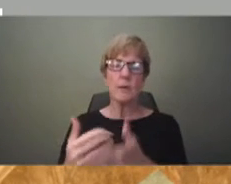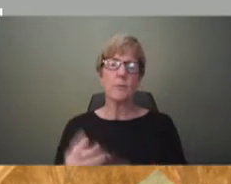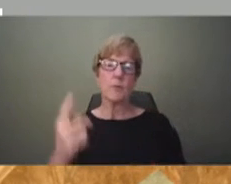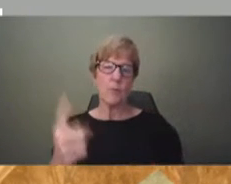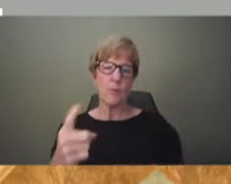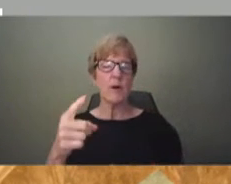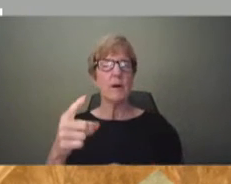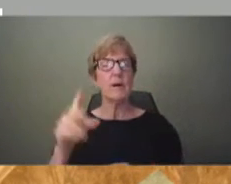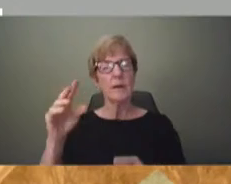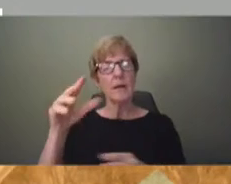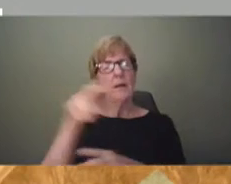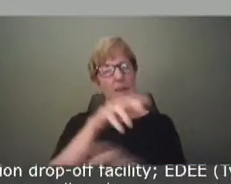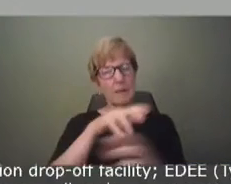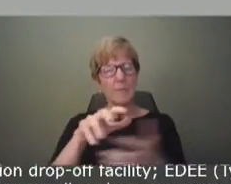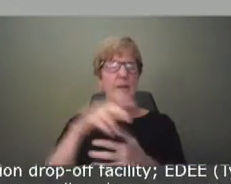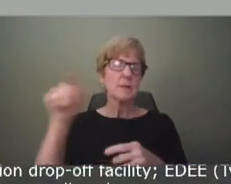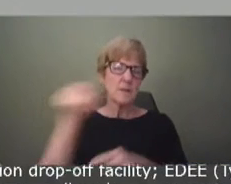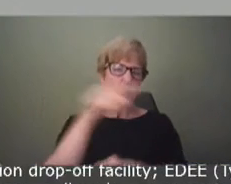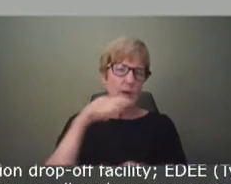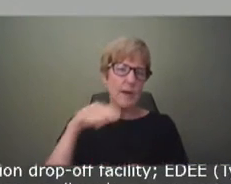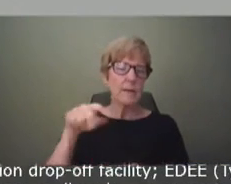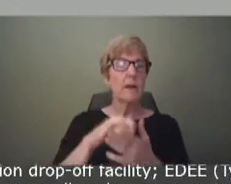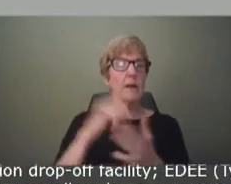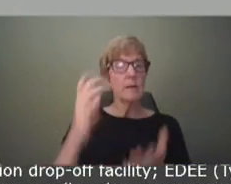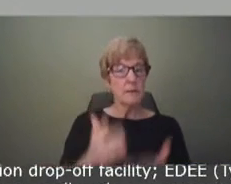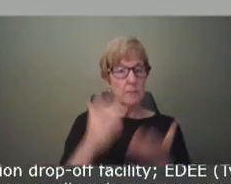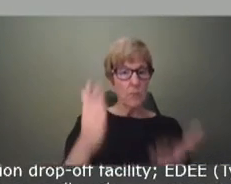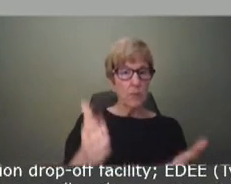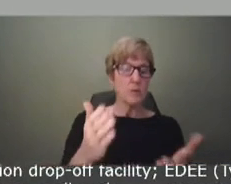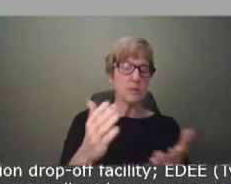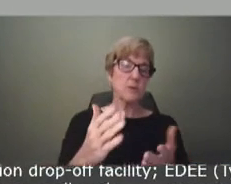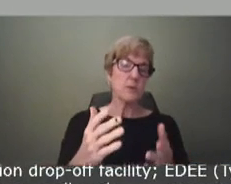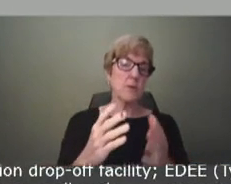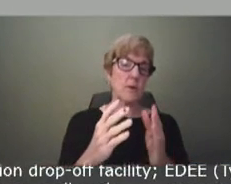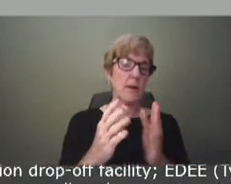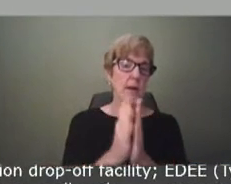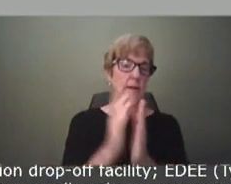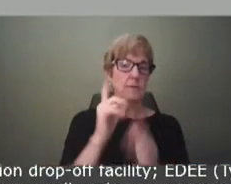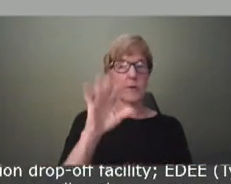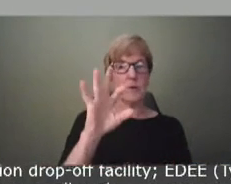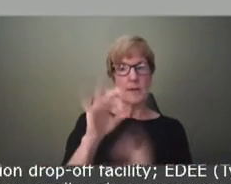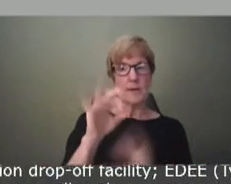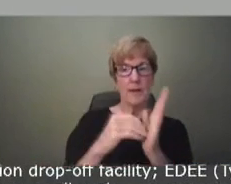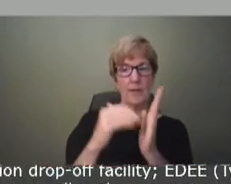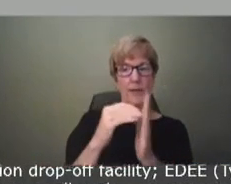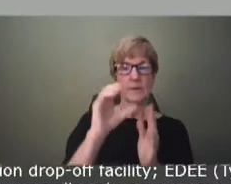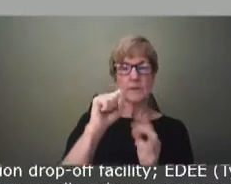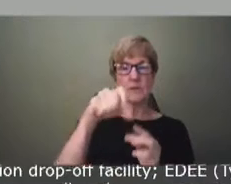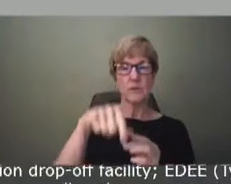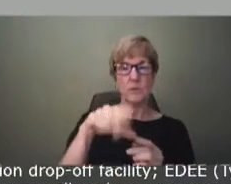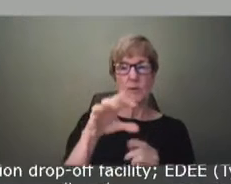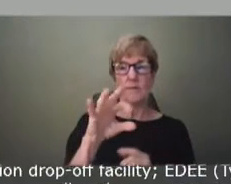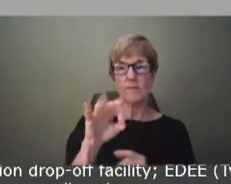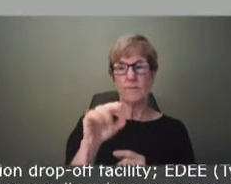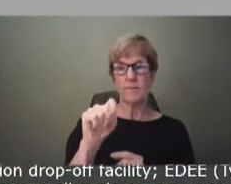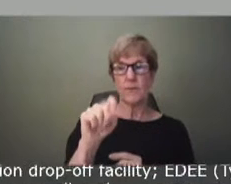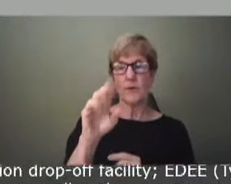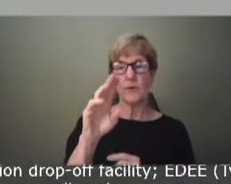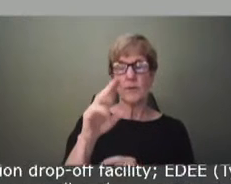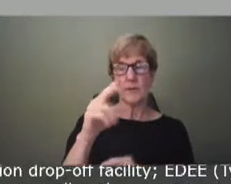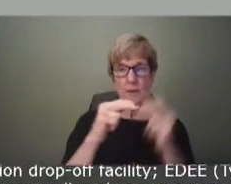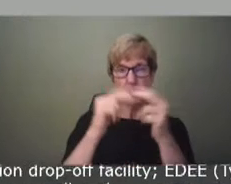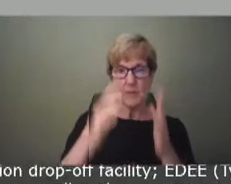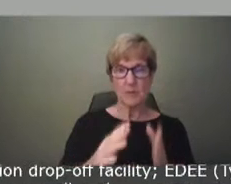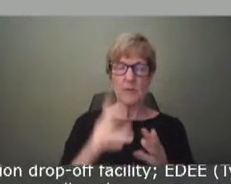around as well uh this proposal uh calls for up to 9,000 ft building with a 50ft maximum Building height you can see its